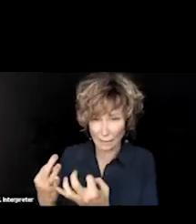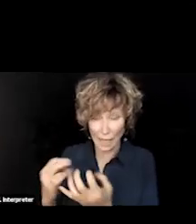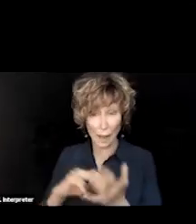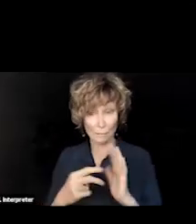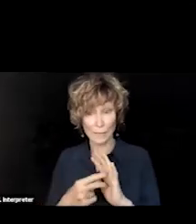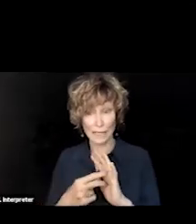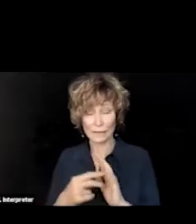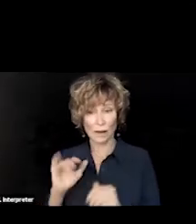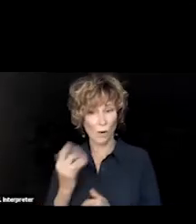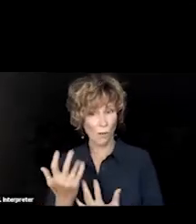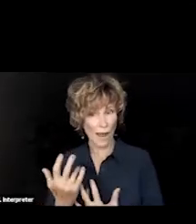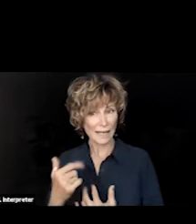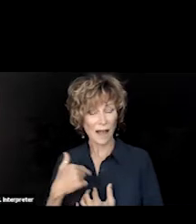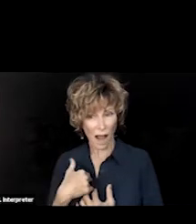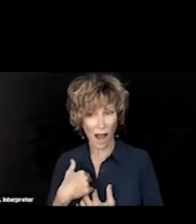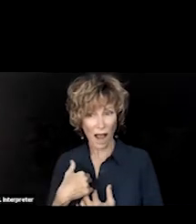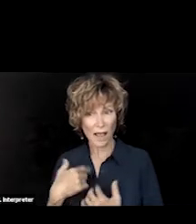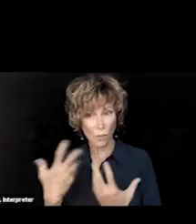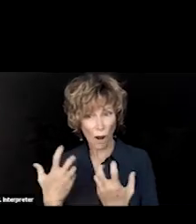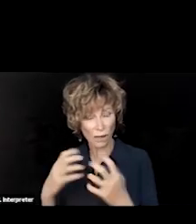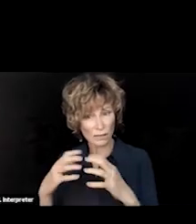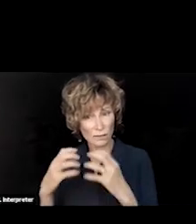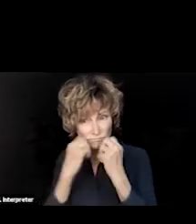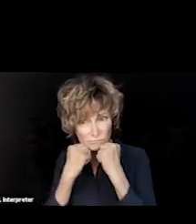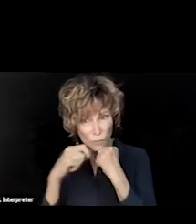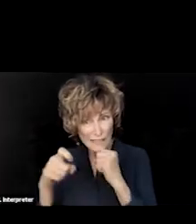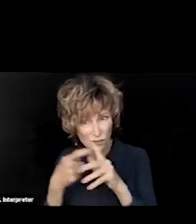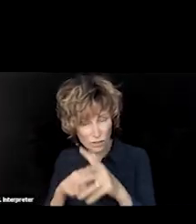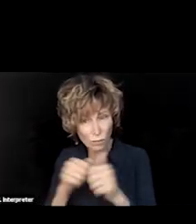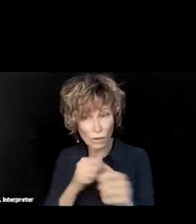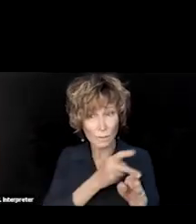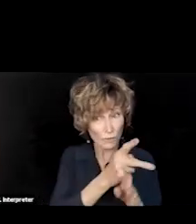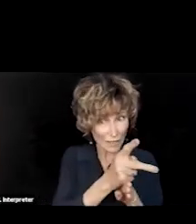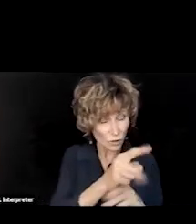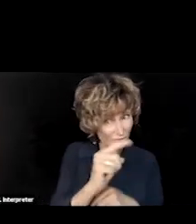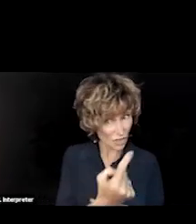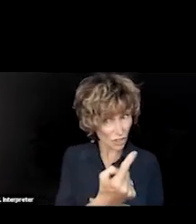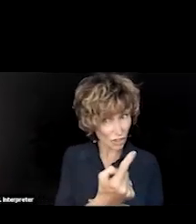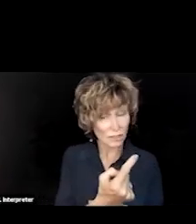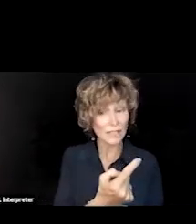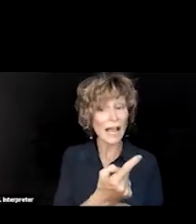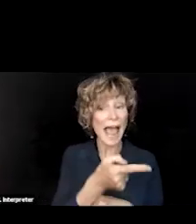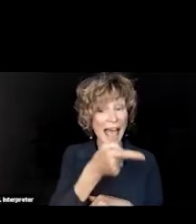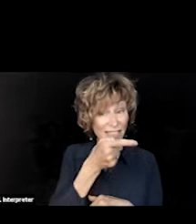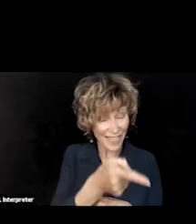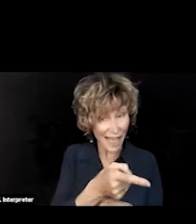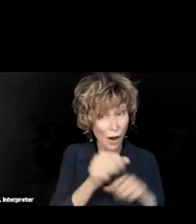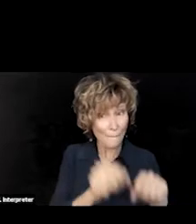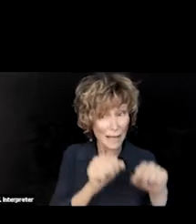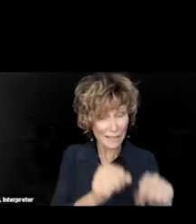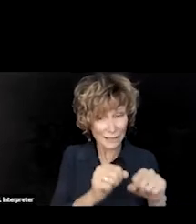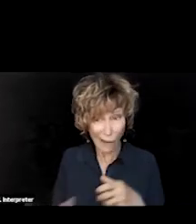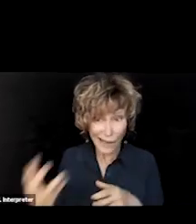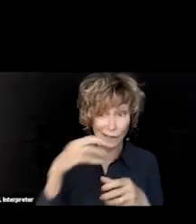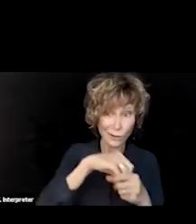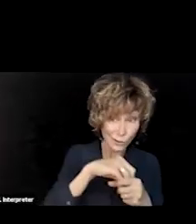don't value building capacities of families. I believe we need to start with professionals. Their capacity will greatly influence their interactions